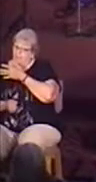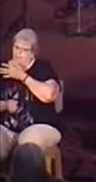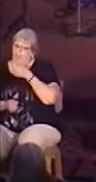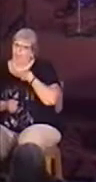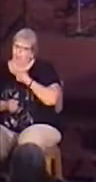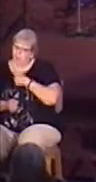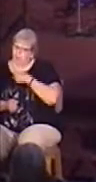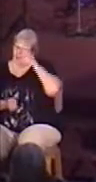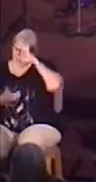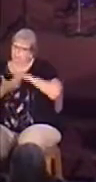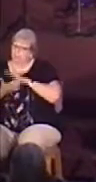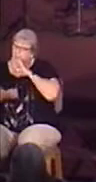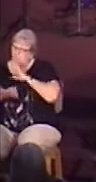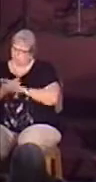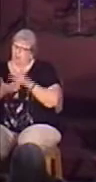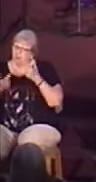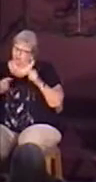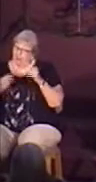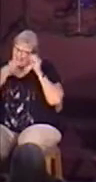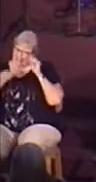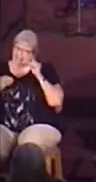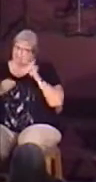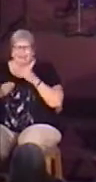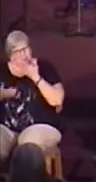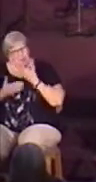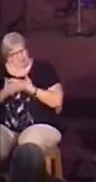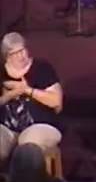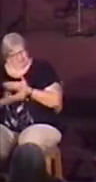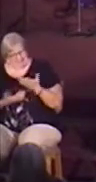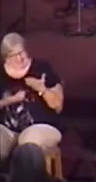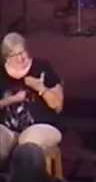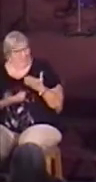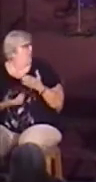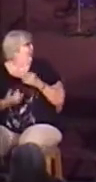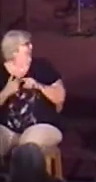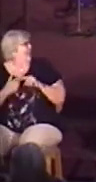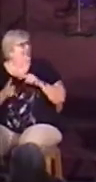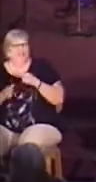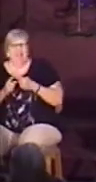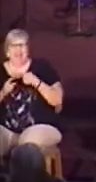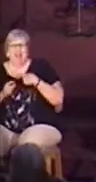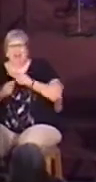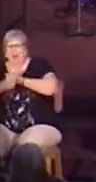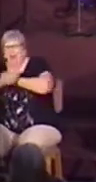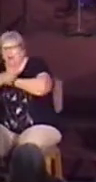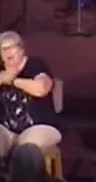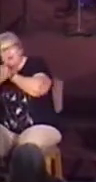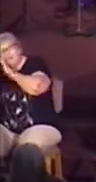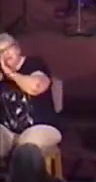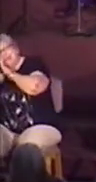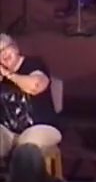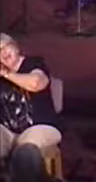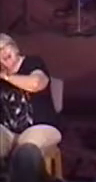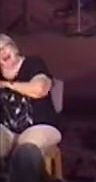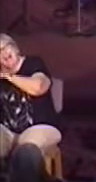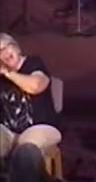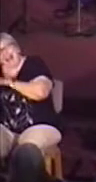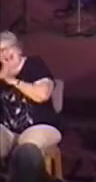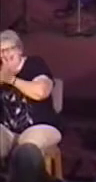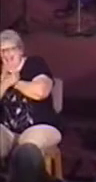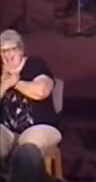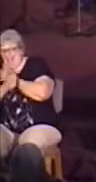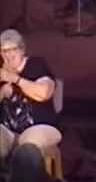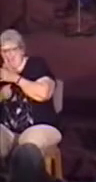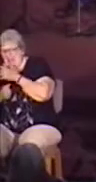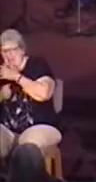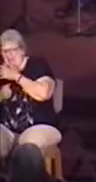are husband and wife. You know, I try to teach her like this is a good thing. And so I'll intentionally go up to Angel and I'll put my hat on her and be like, oh, I love mommy.